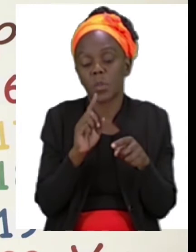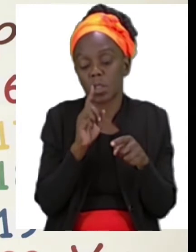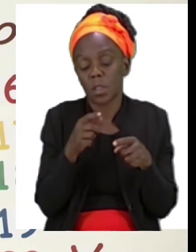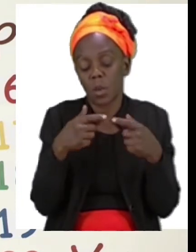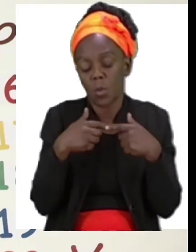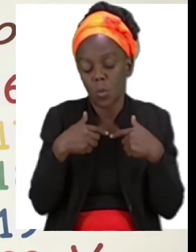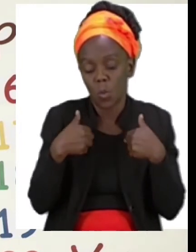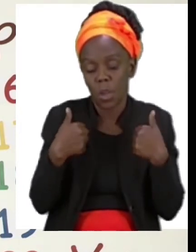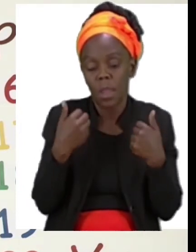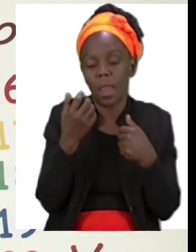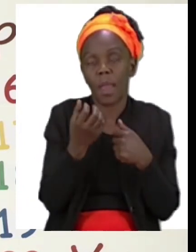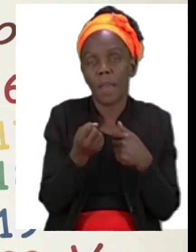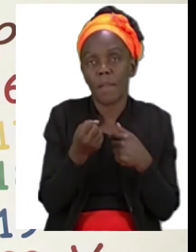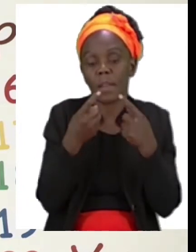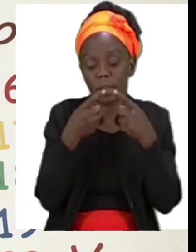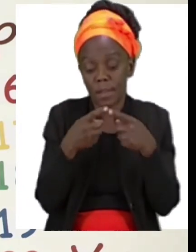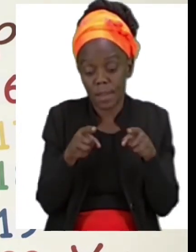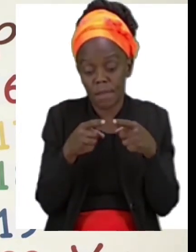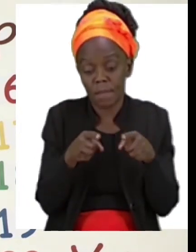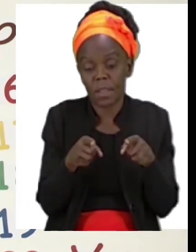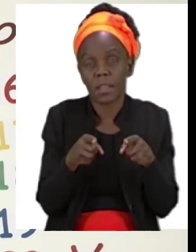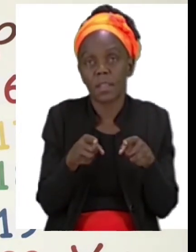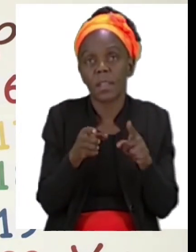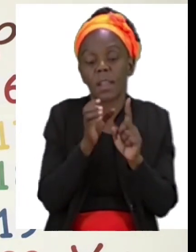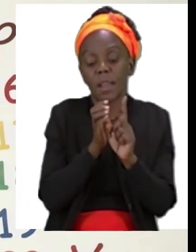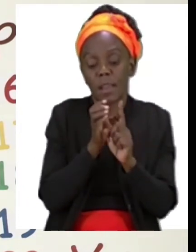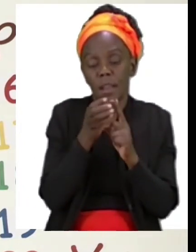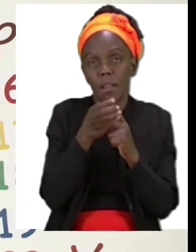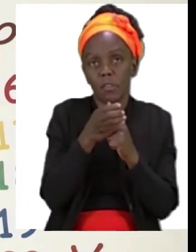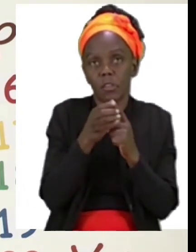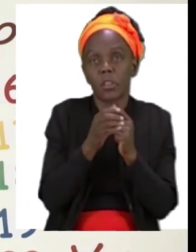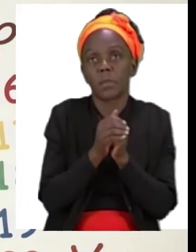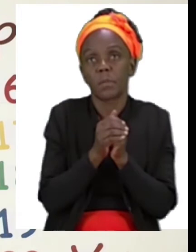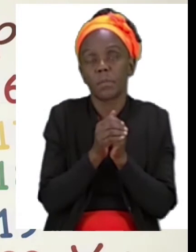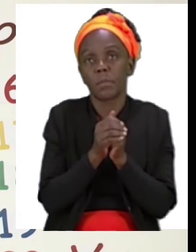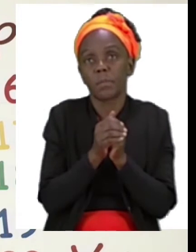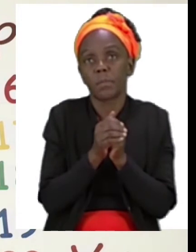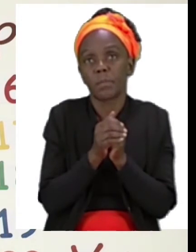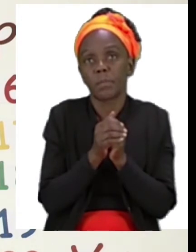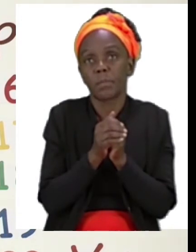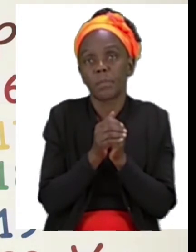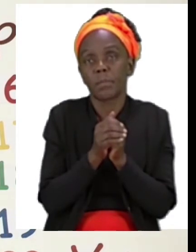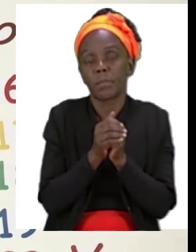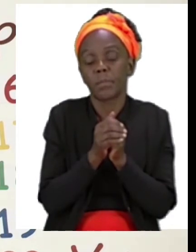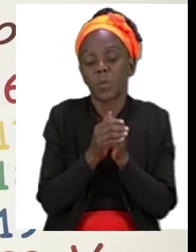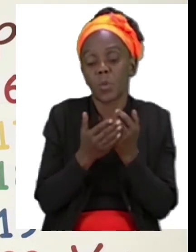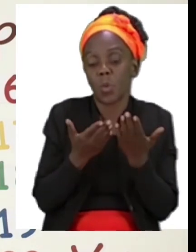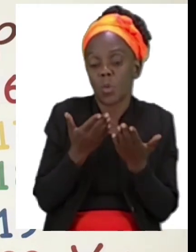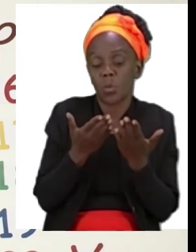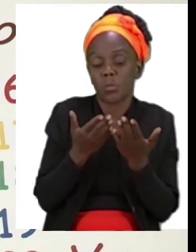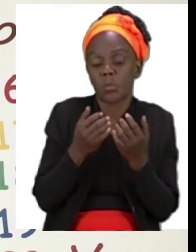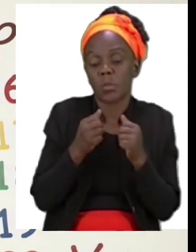different cultures. Or you can write, our